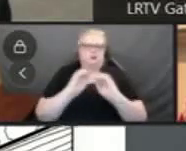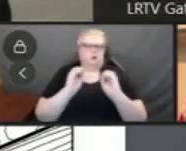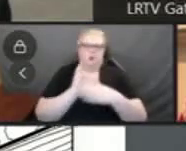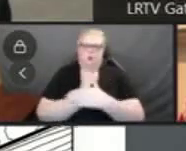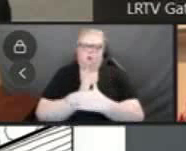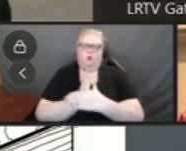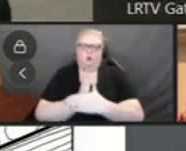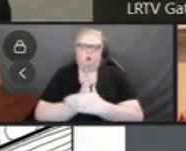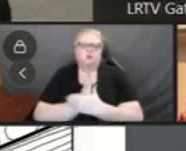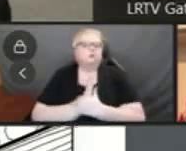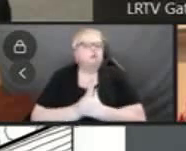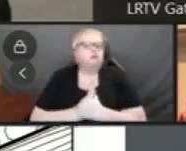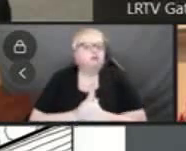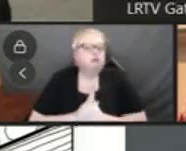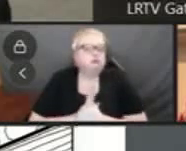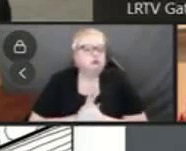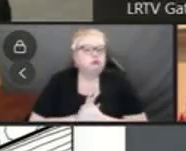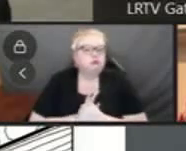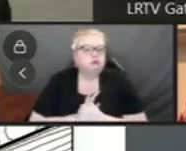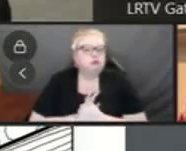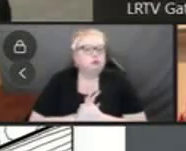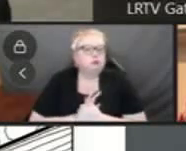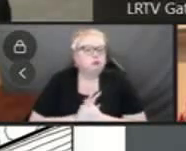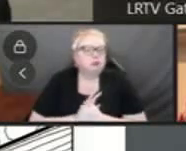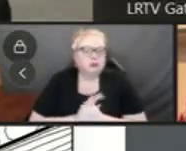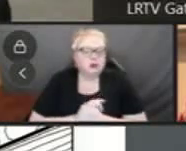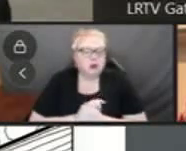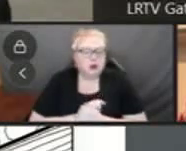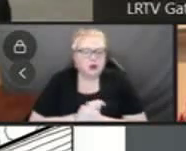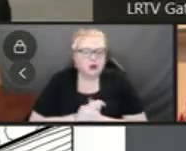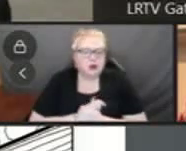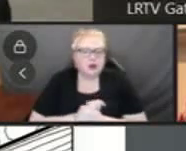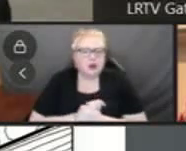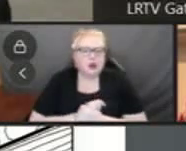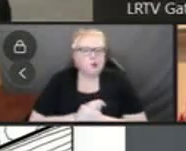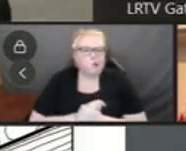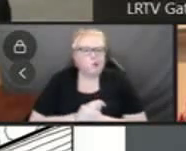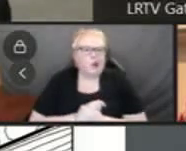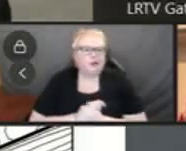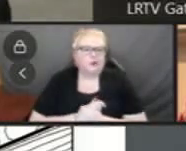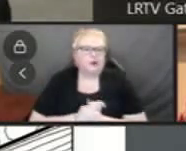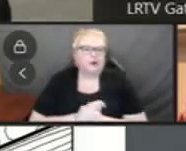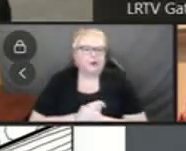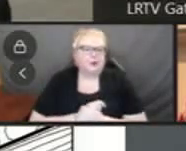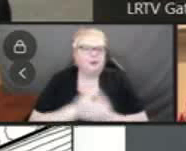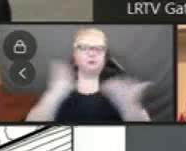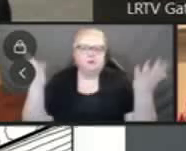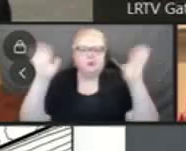Something up front.